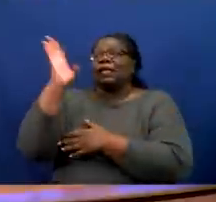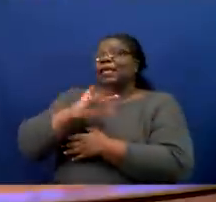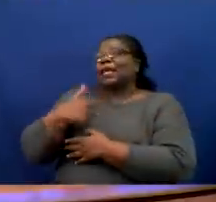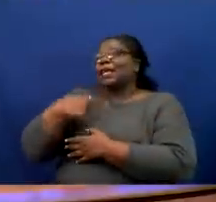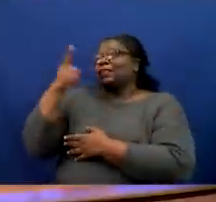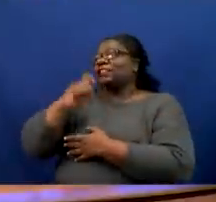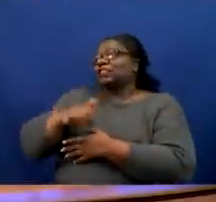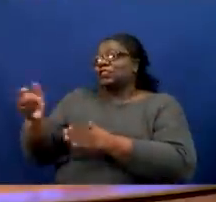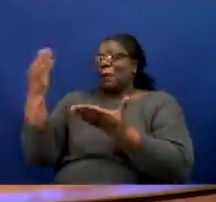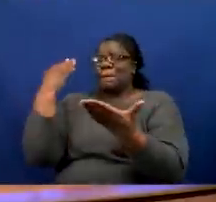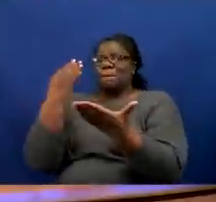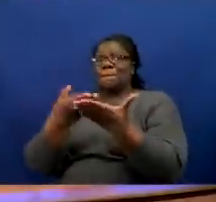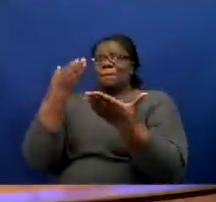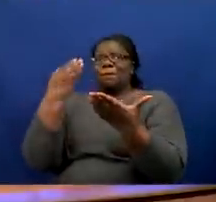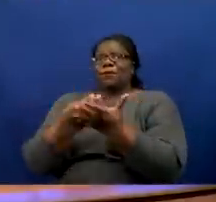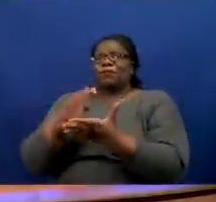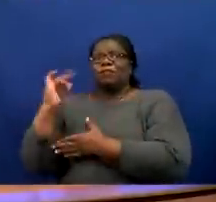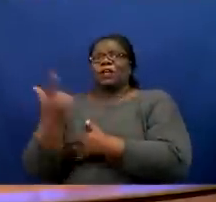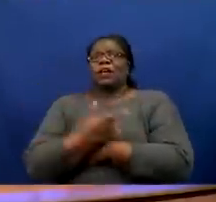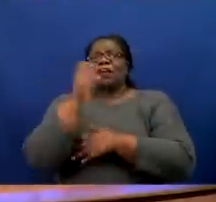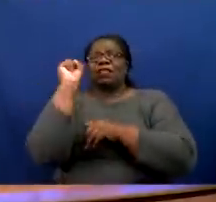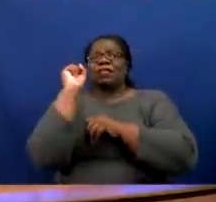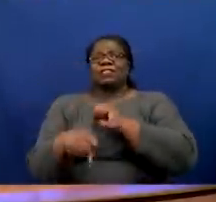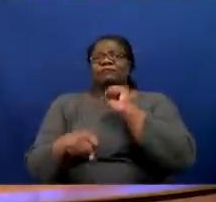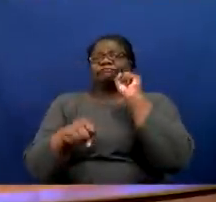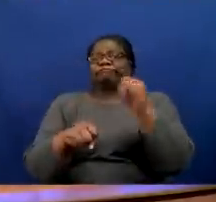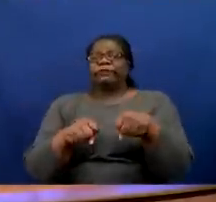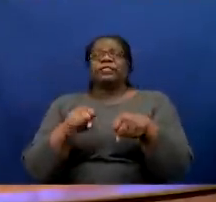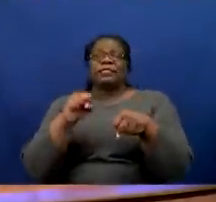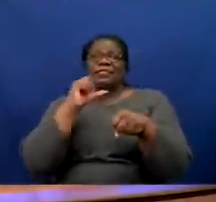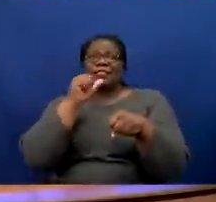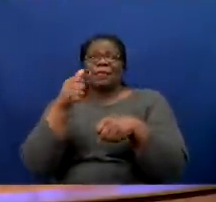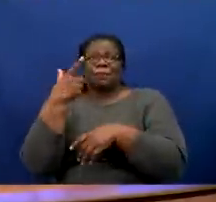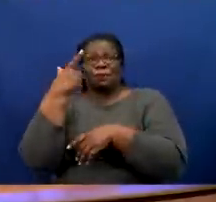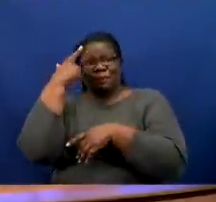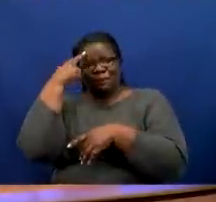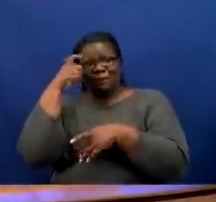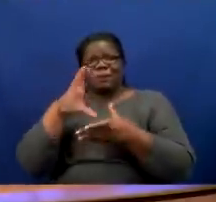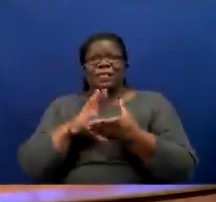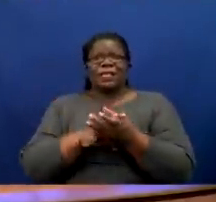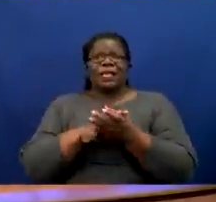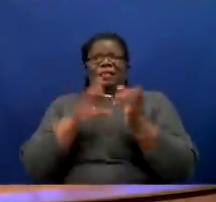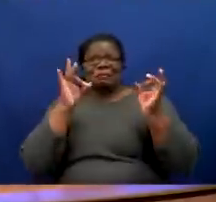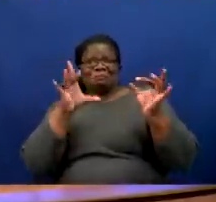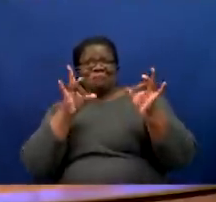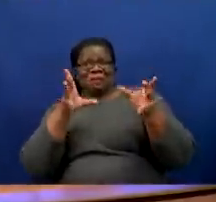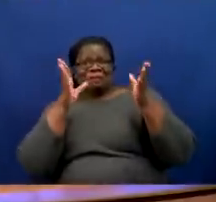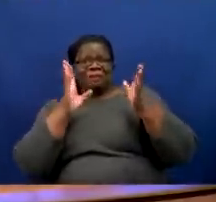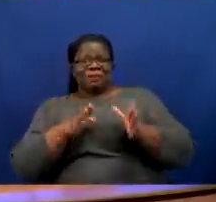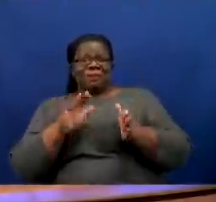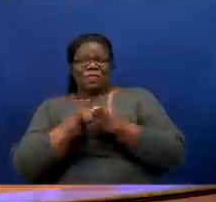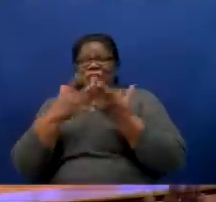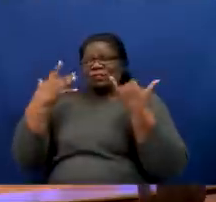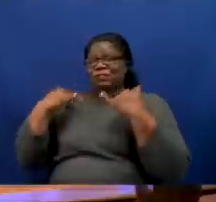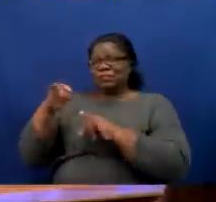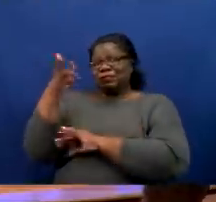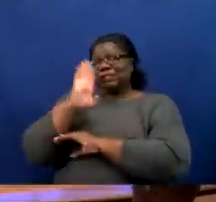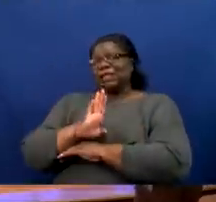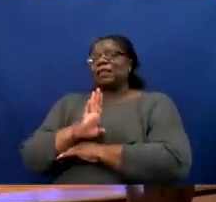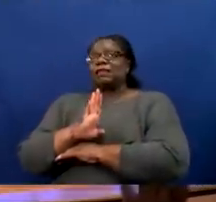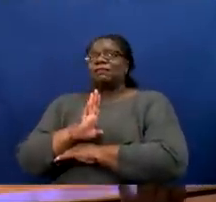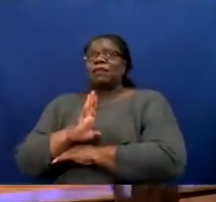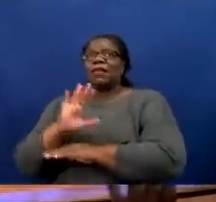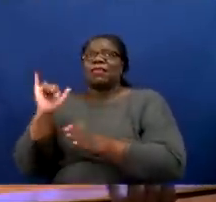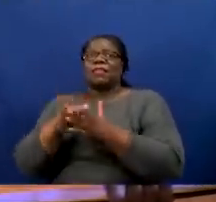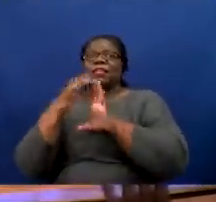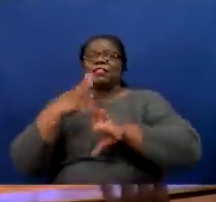to prove to all these doubters and disbelievers, I need you to prove to all these haters that you're still the God who can